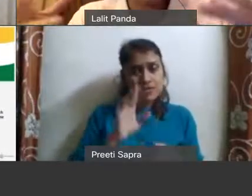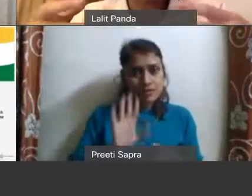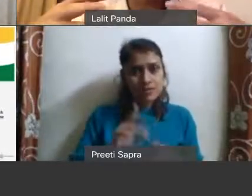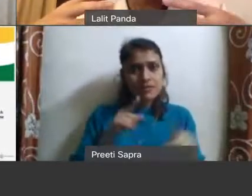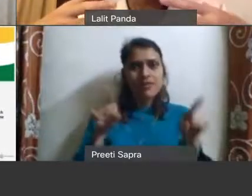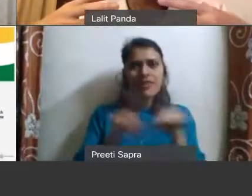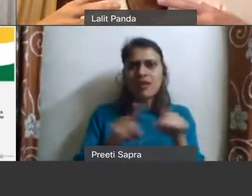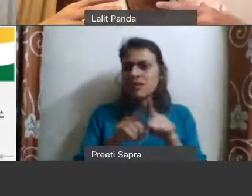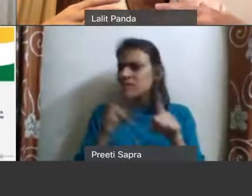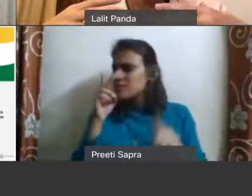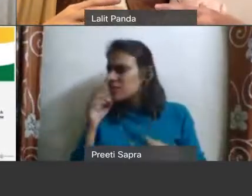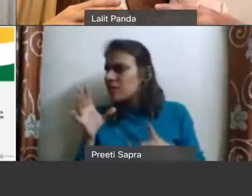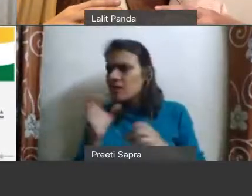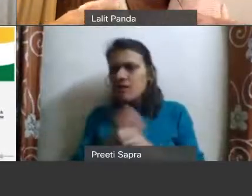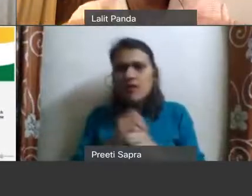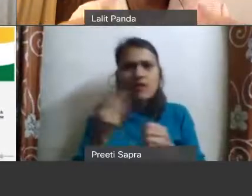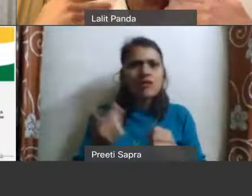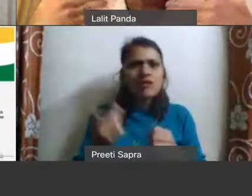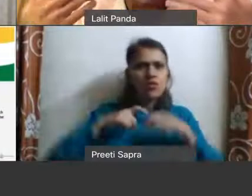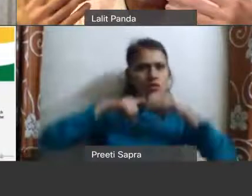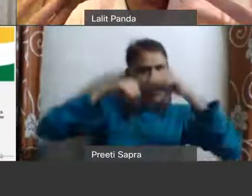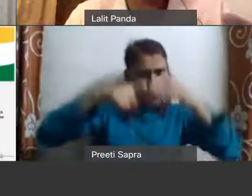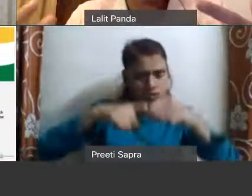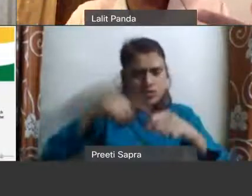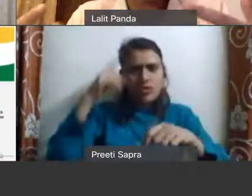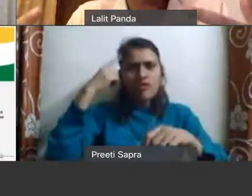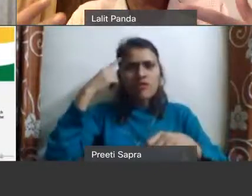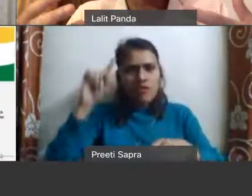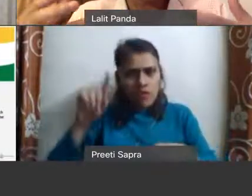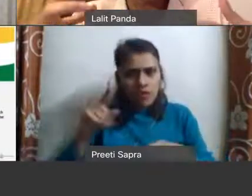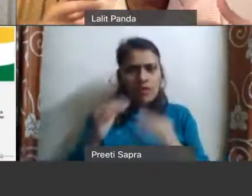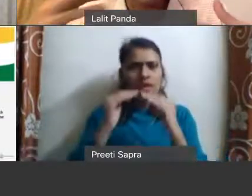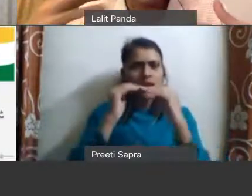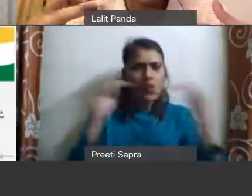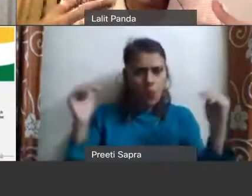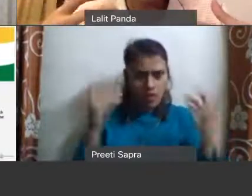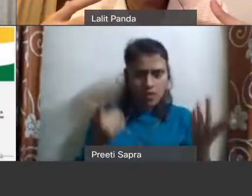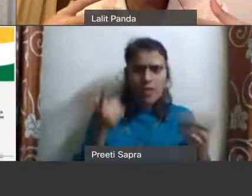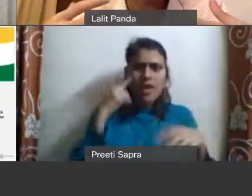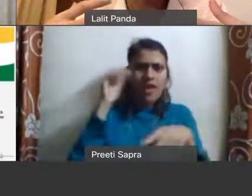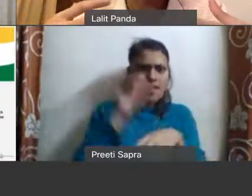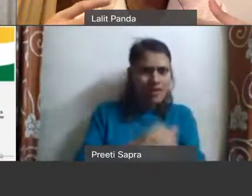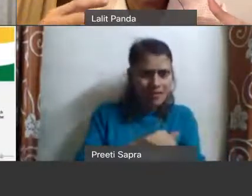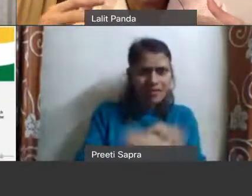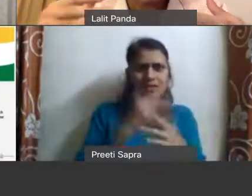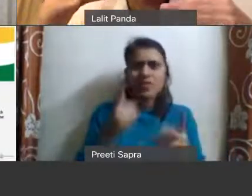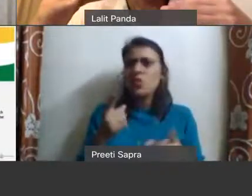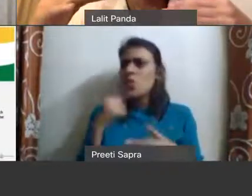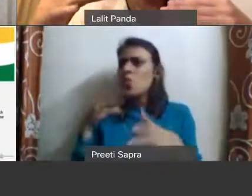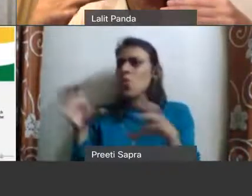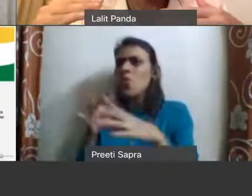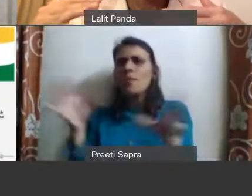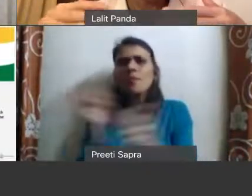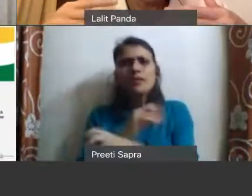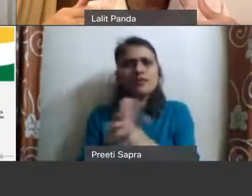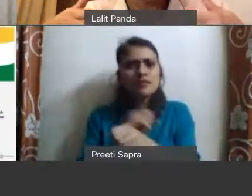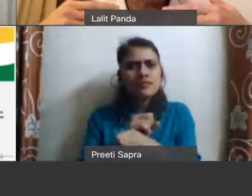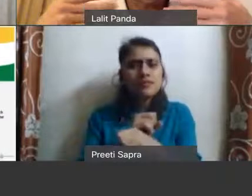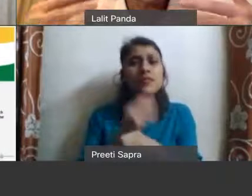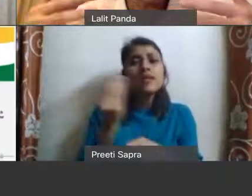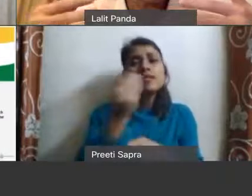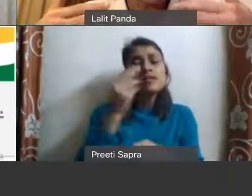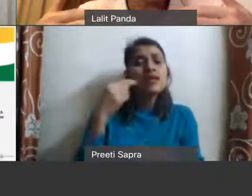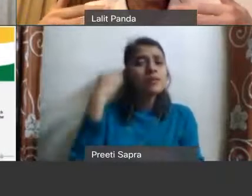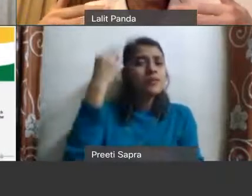this controversy raising a question both of substantive equality, where we identify groups that are vulnerable, and of some kind